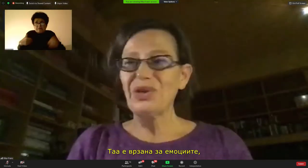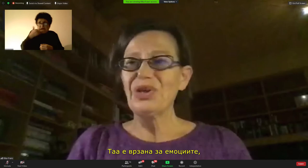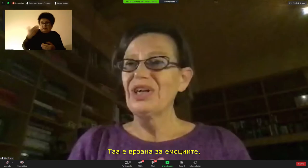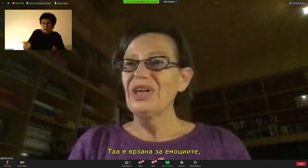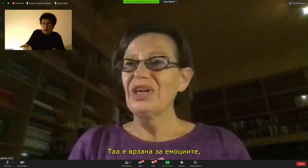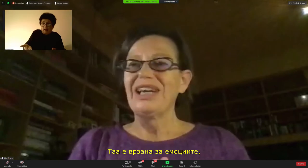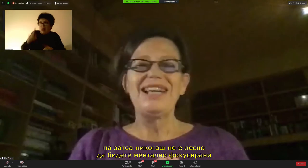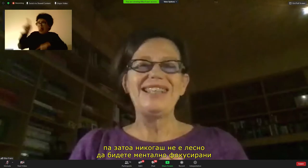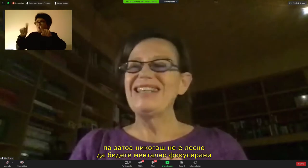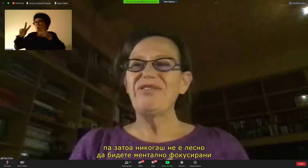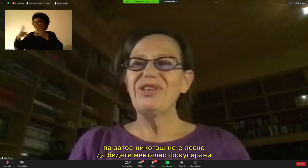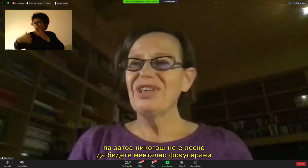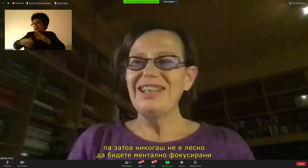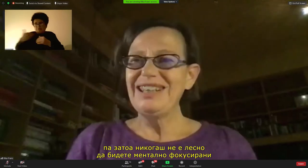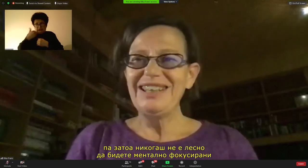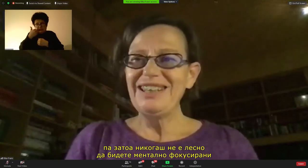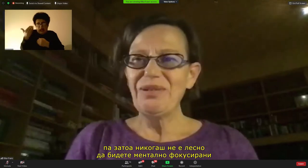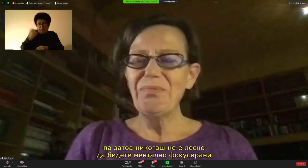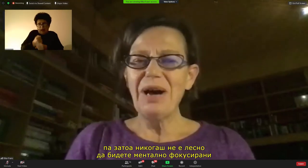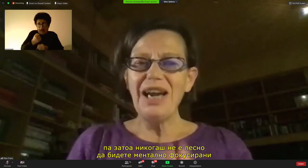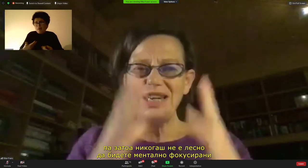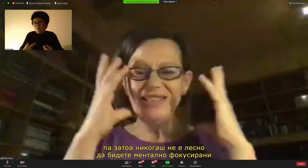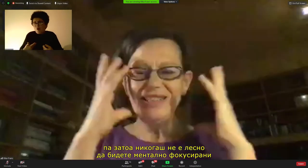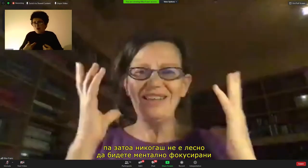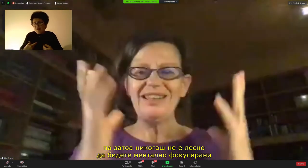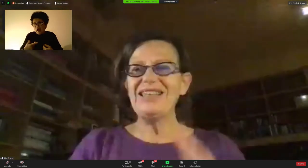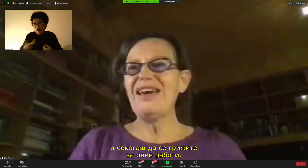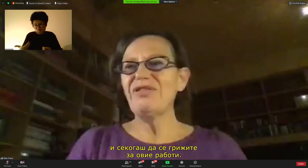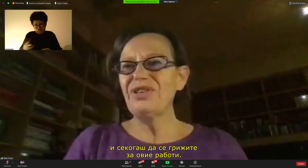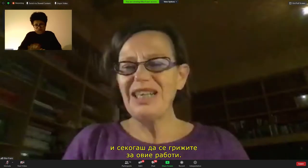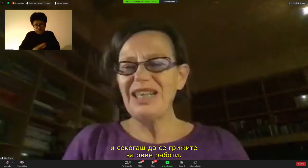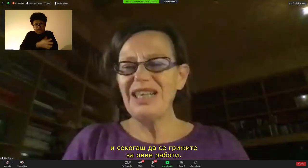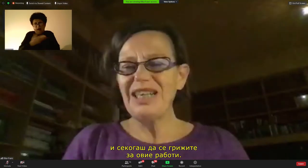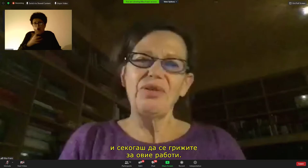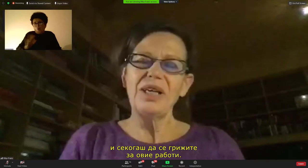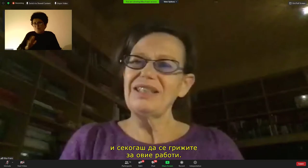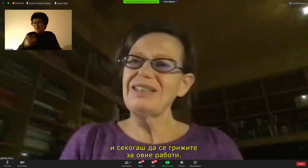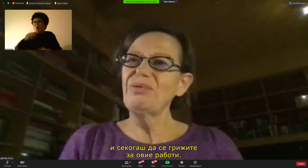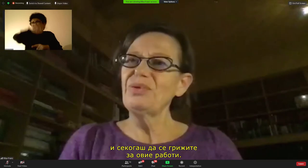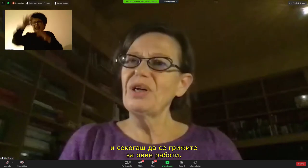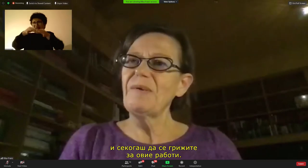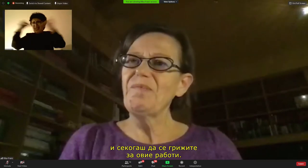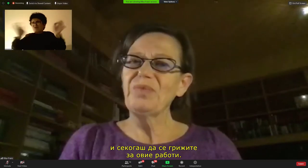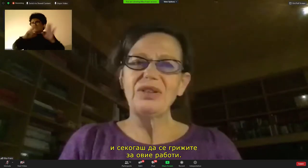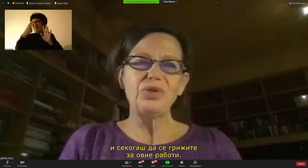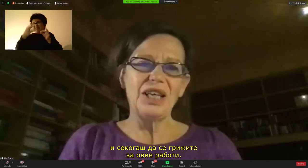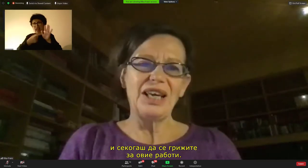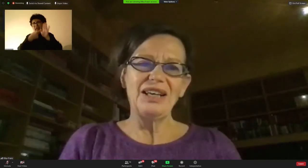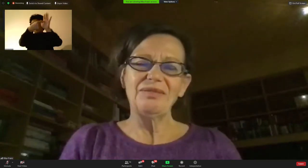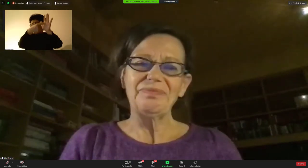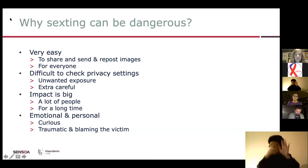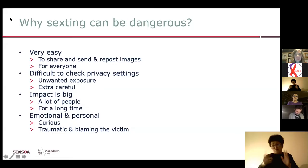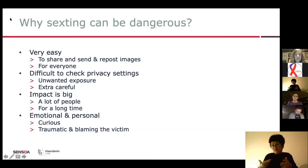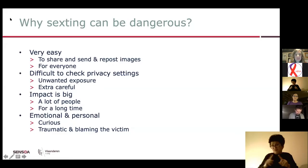So it's never, your mind is never there always to take